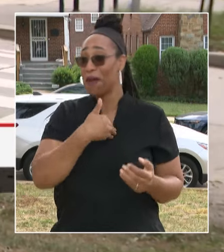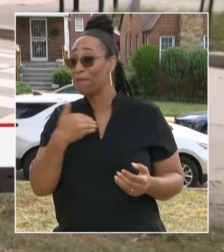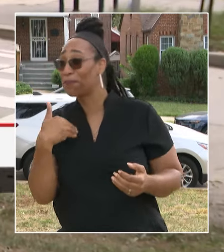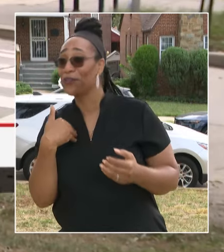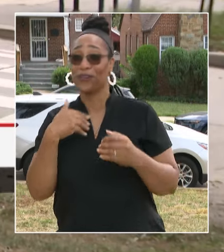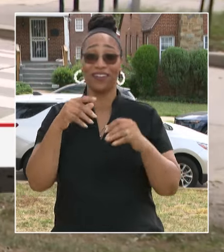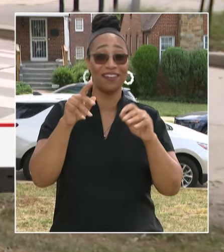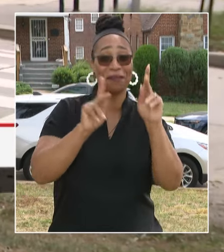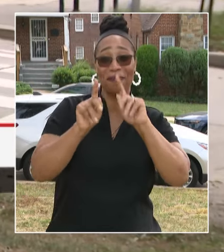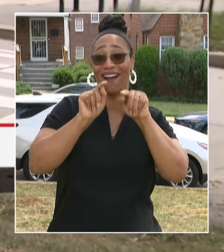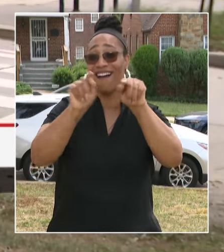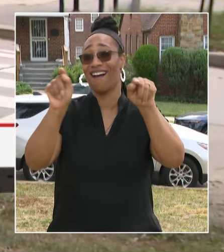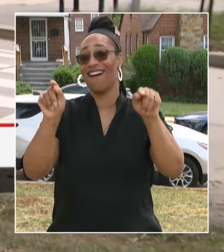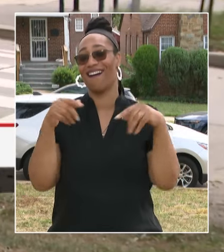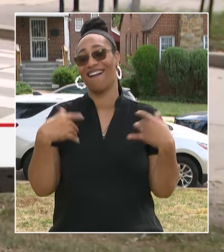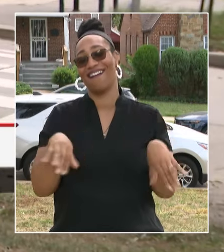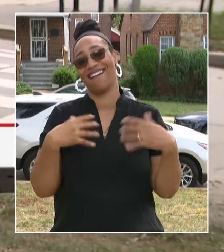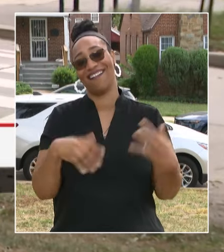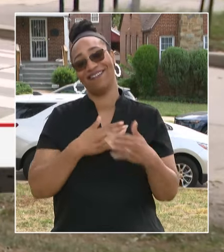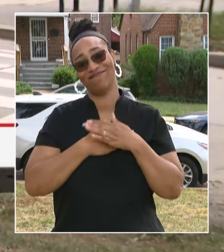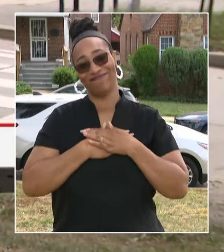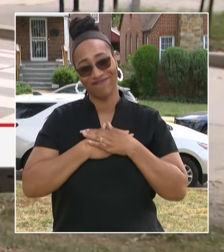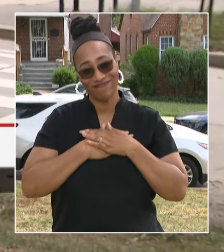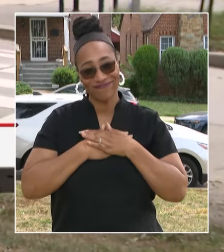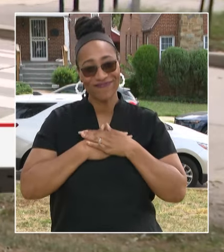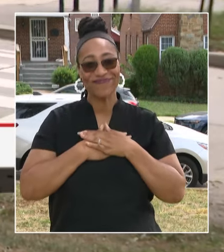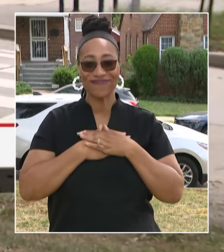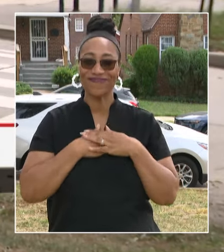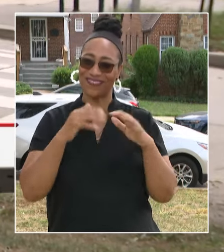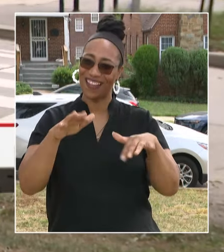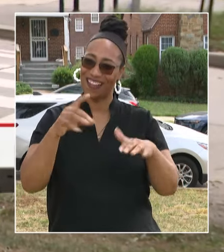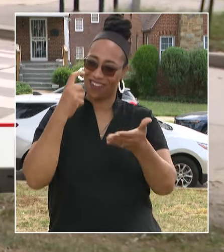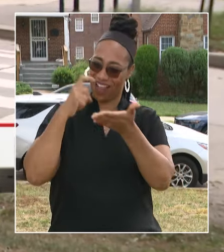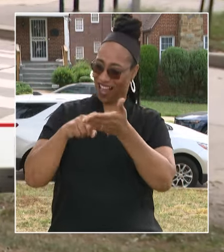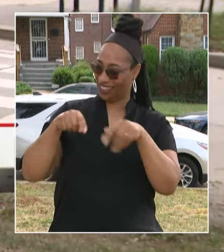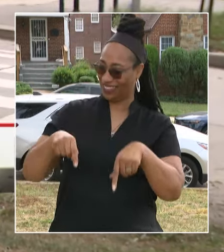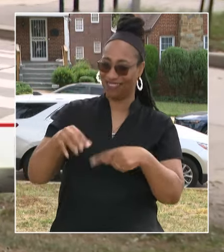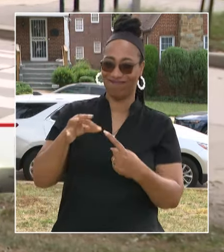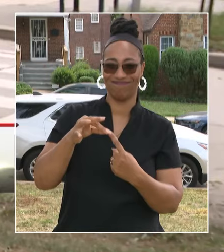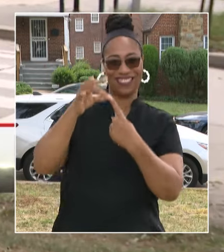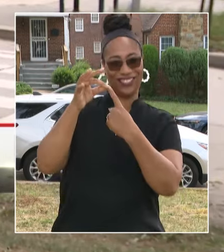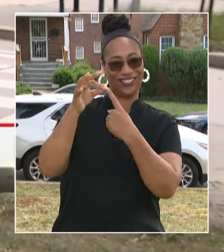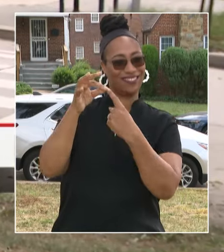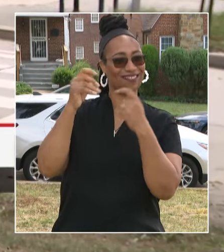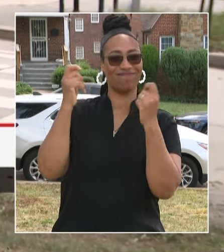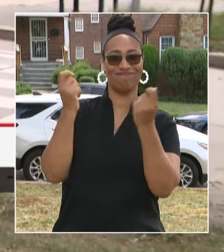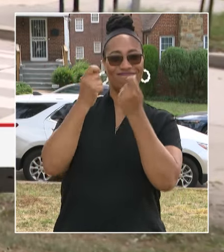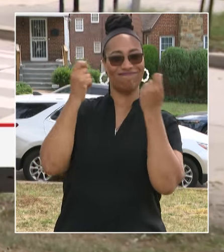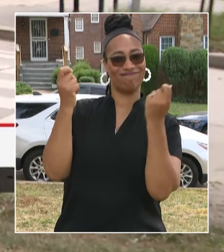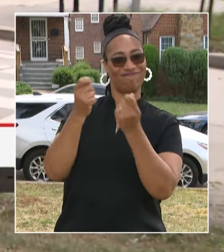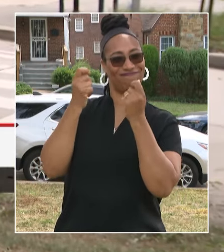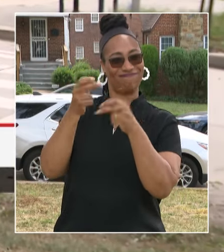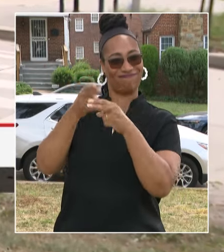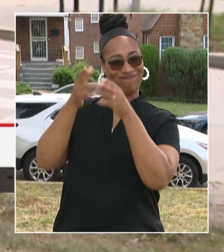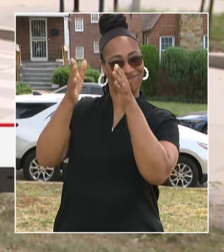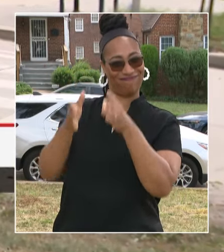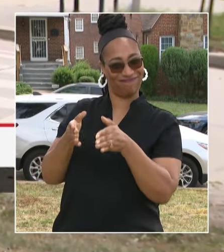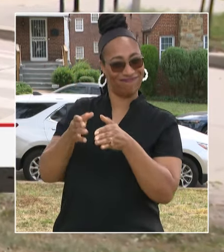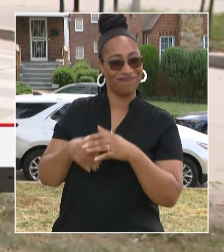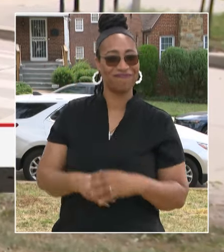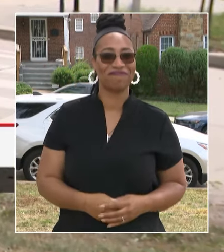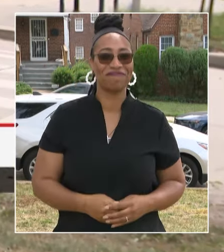want to acknowledge some very special guests that we have with us today. We have students from the Sojourner Truth Public Charter